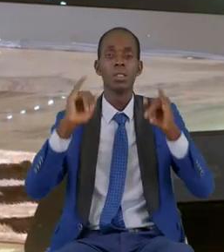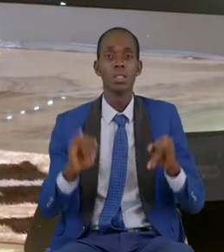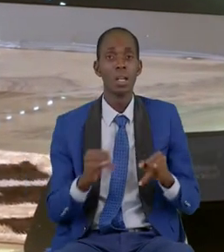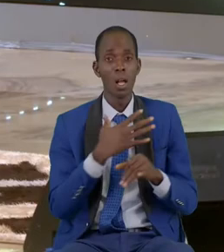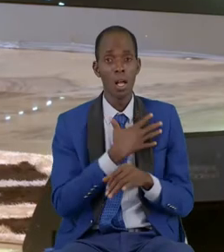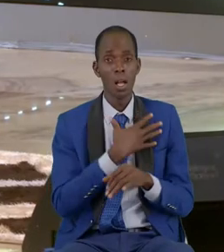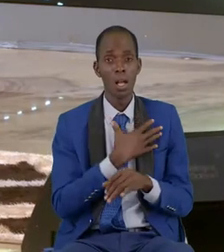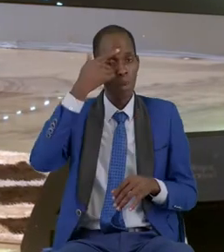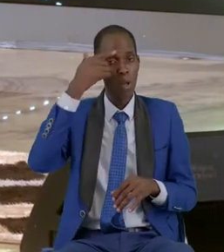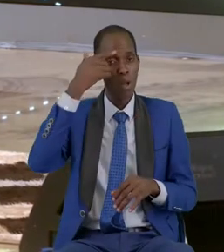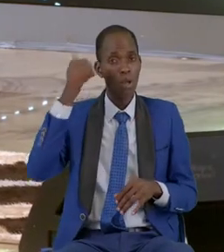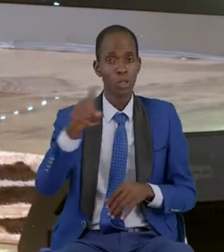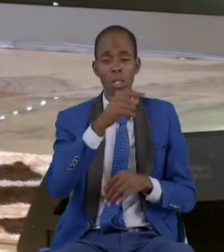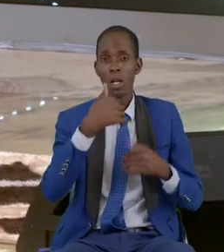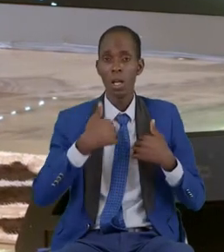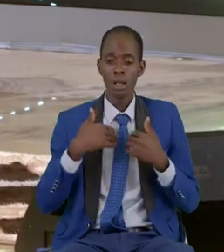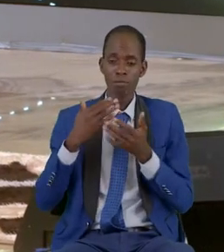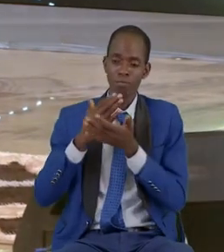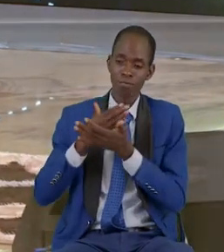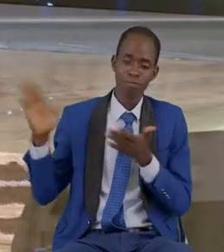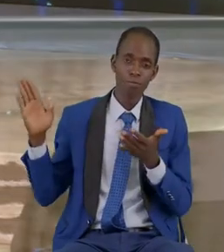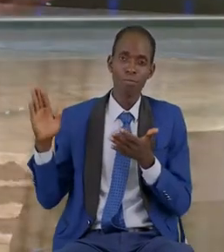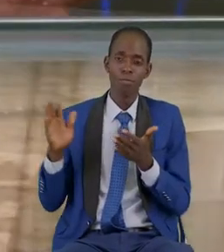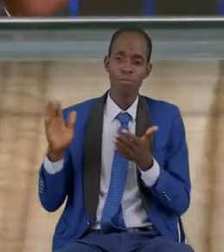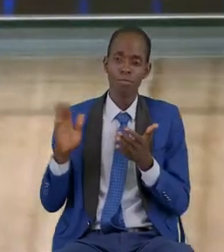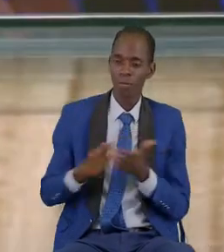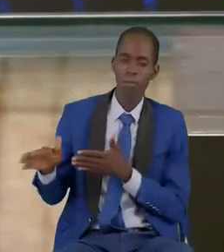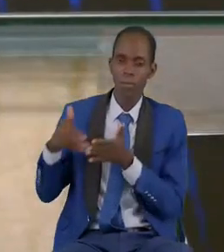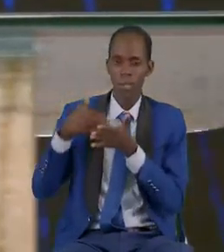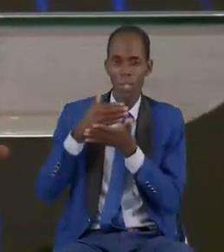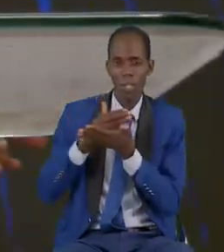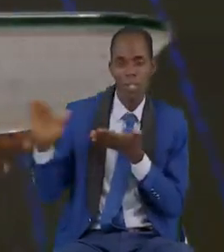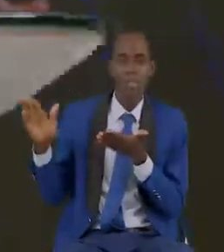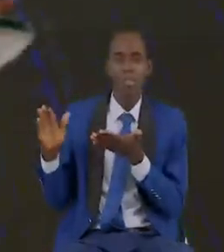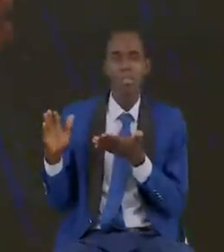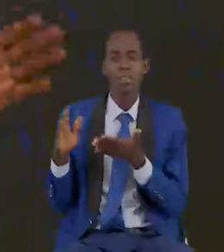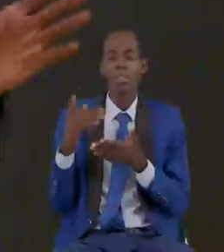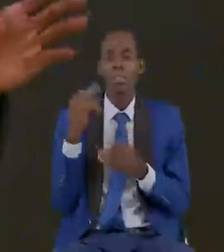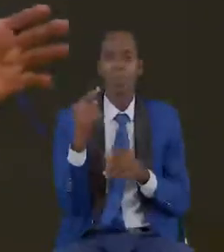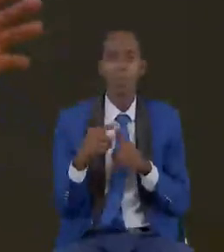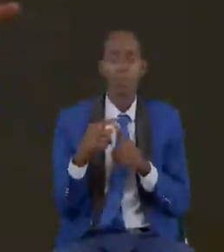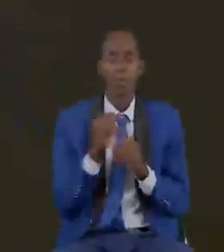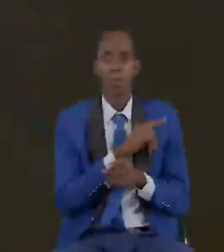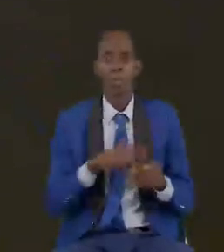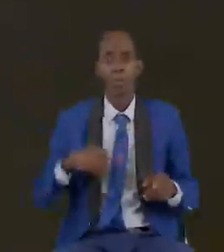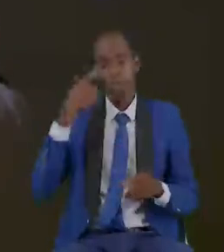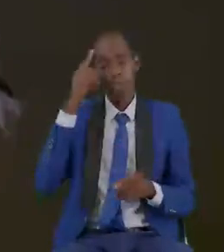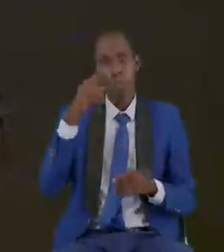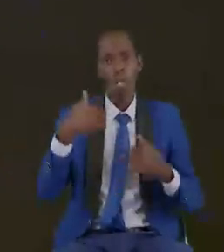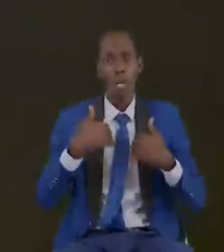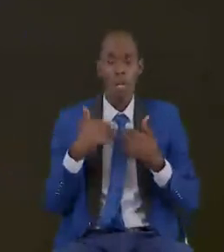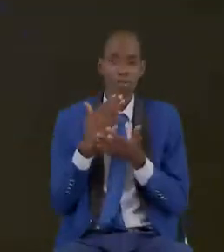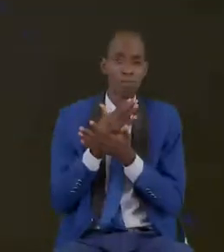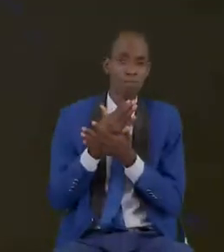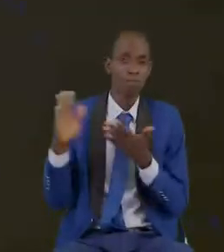rejected the word of the Lord." Because thou hast rejected the word